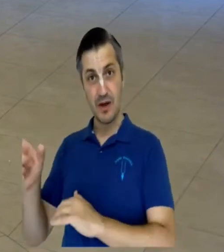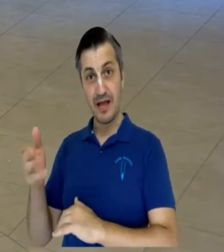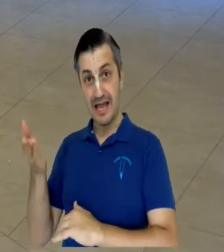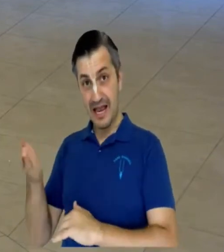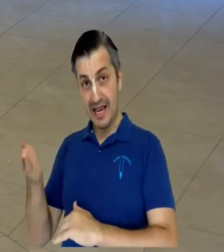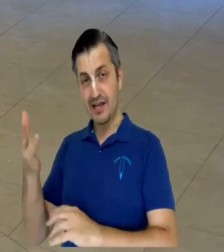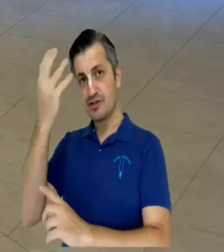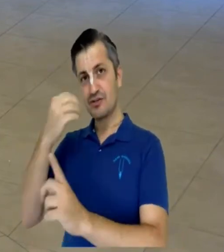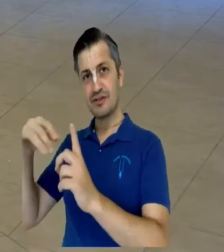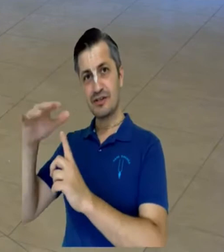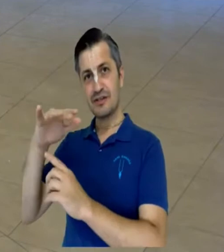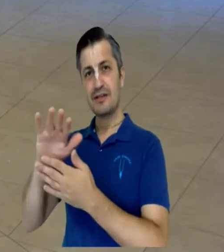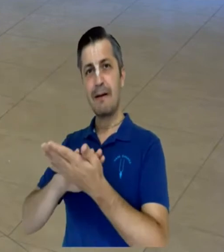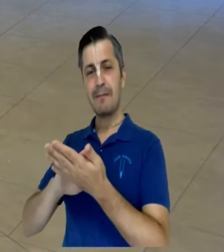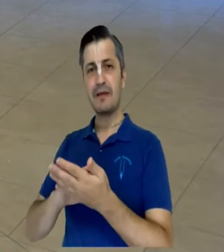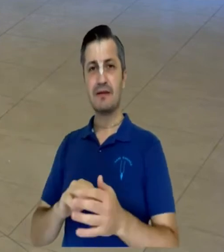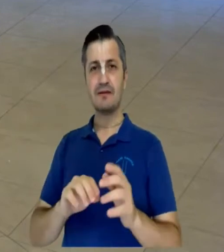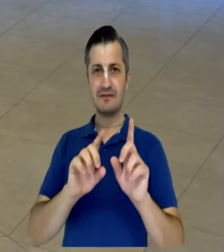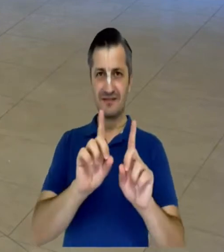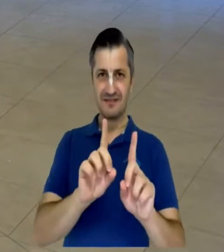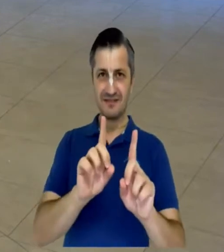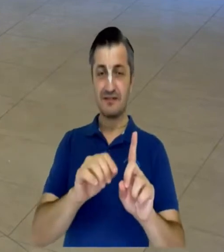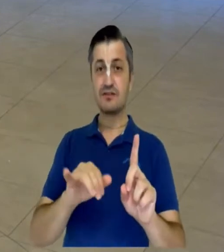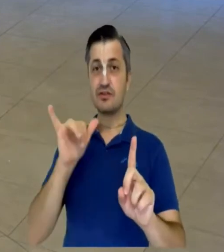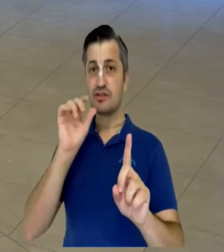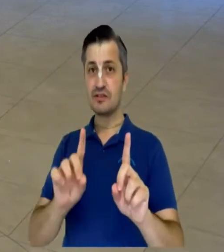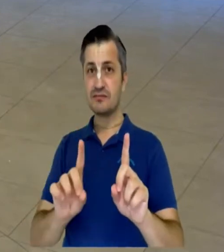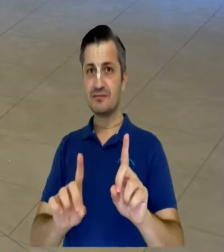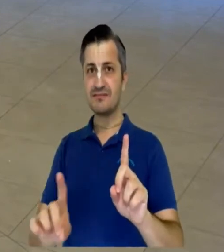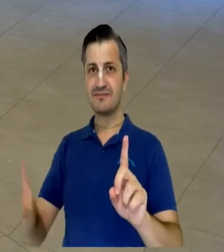to both of them. So this word Uttama,